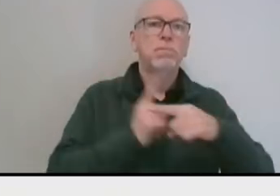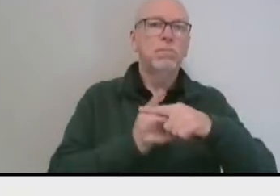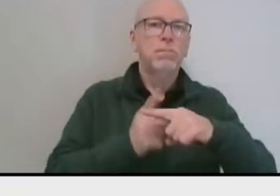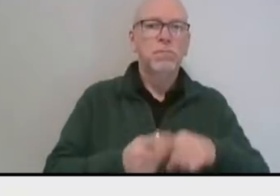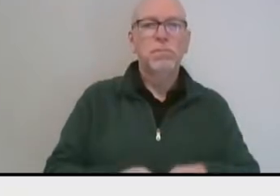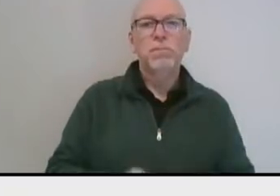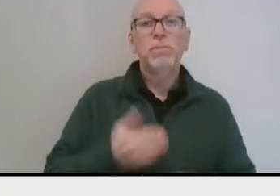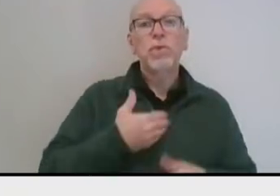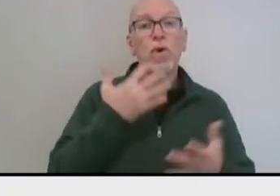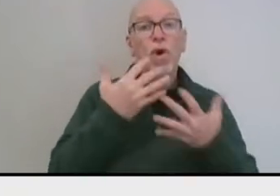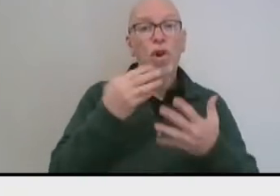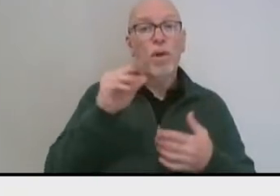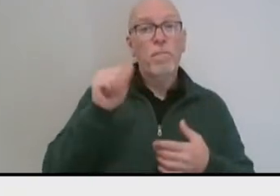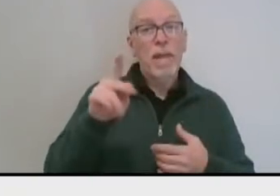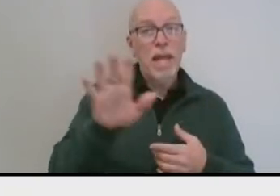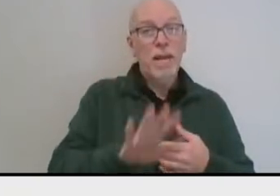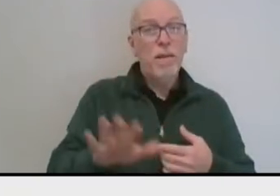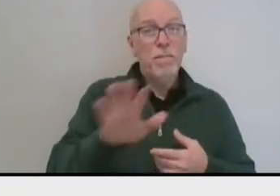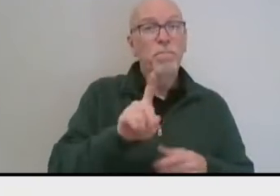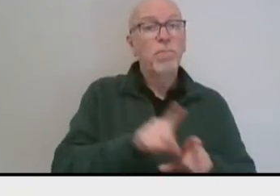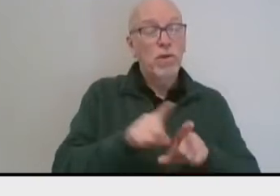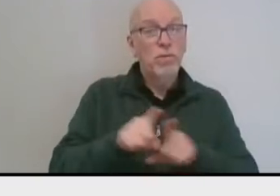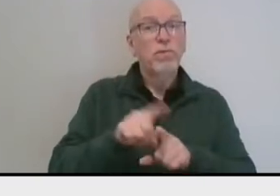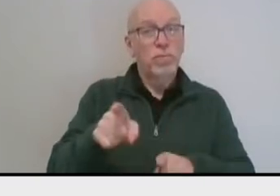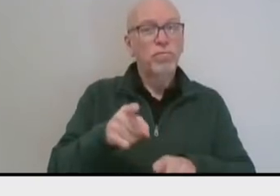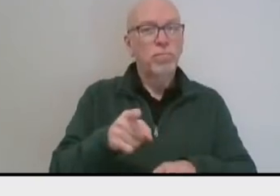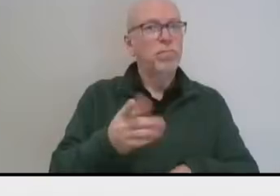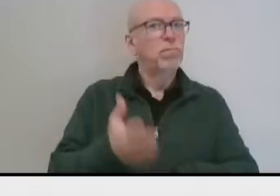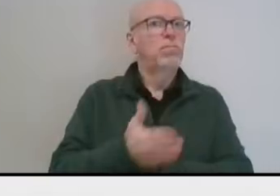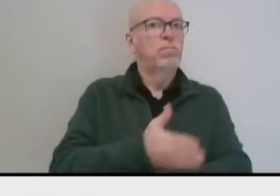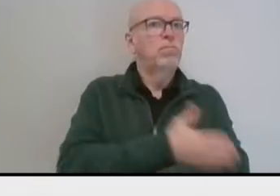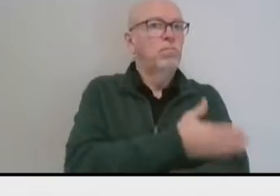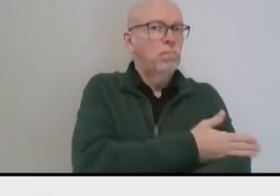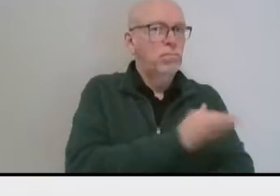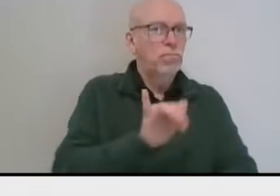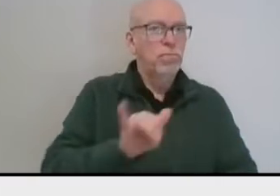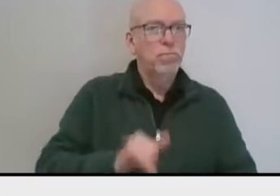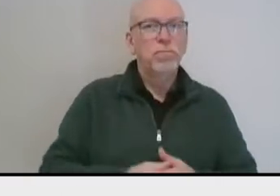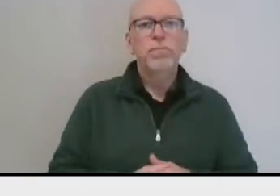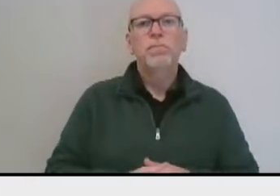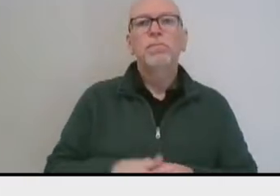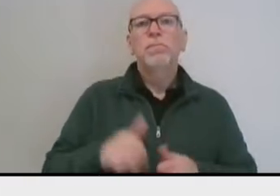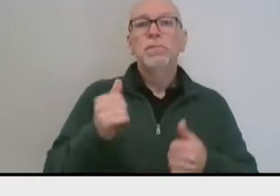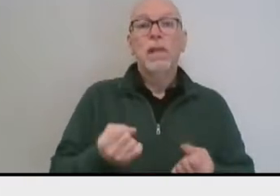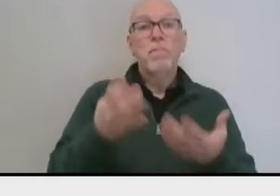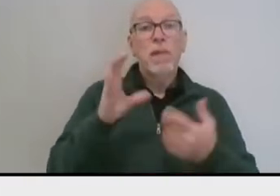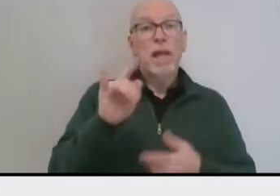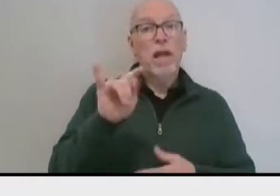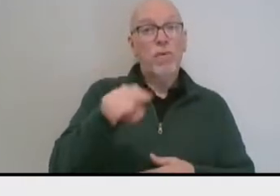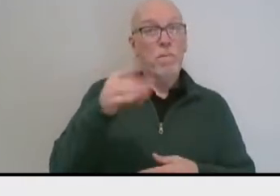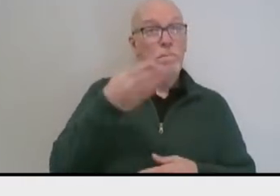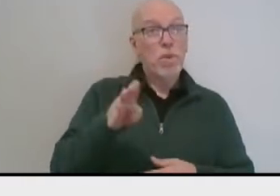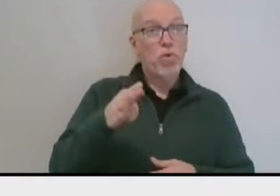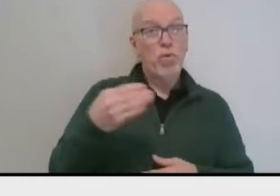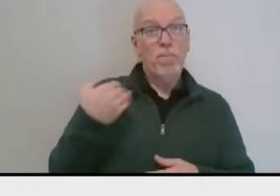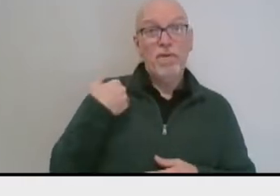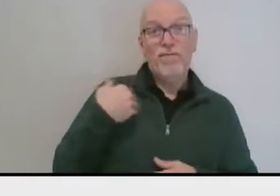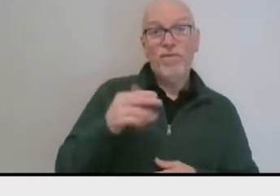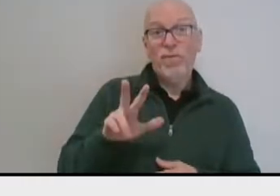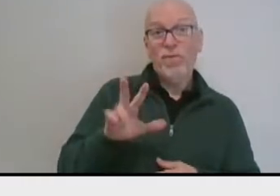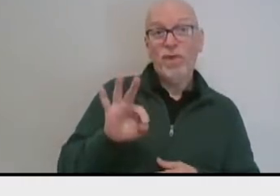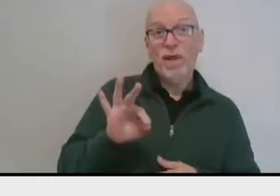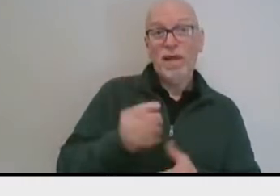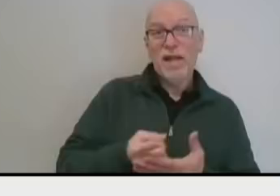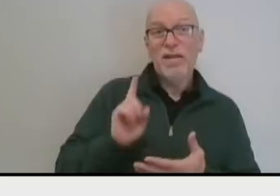Our color-coded county maps also continue to move in a positive direction. The number of counties in blue has risen from 39 last